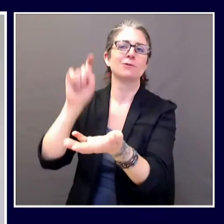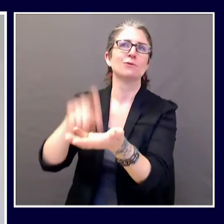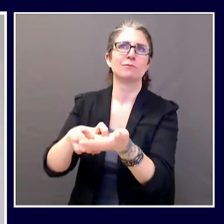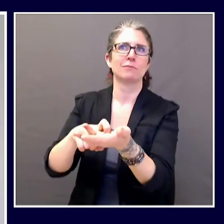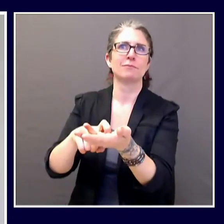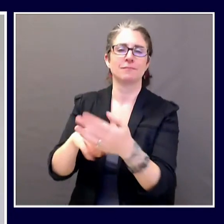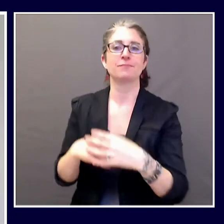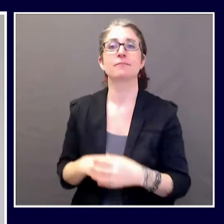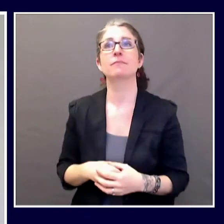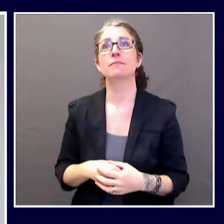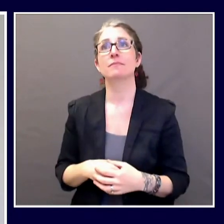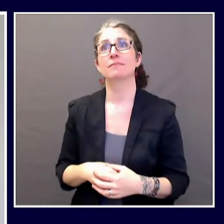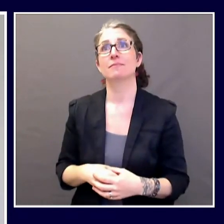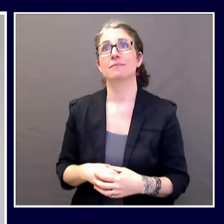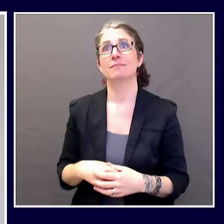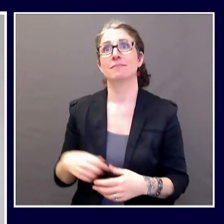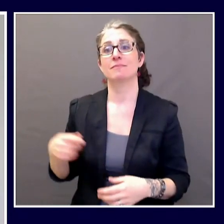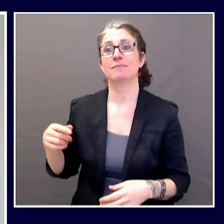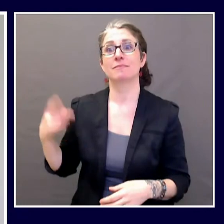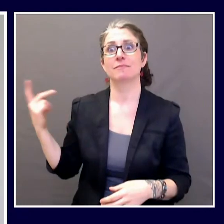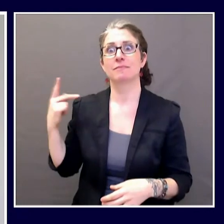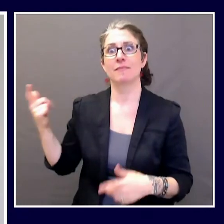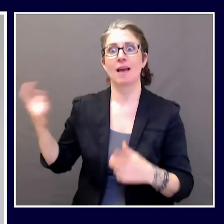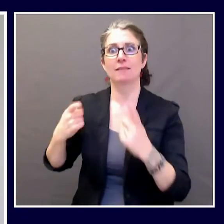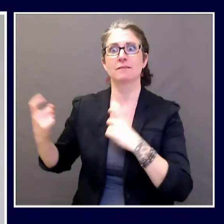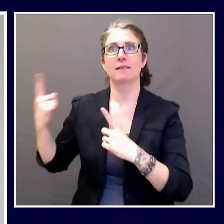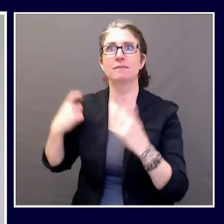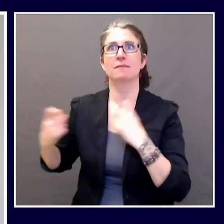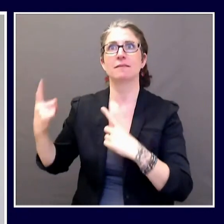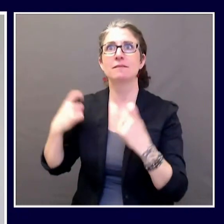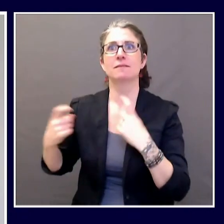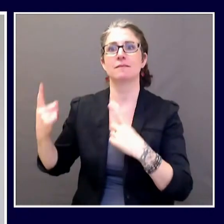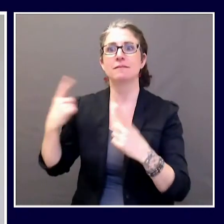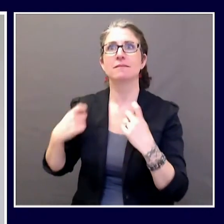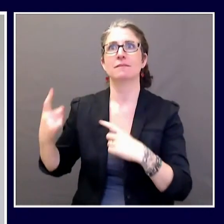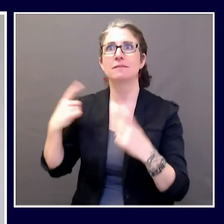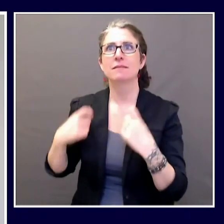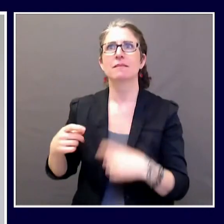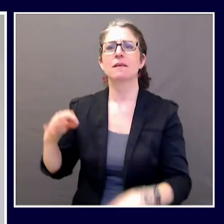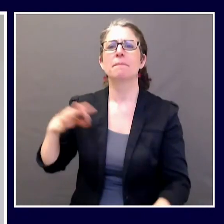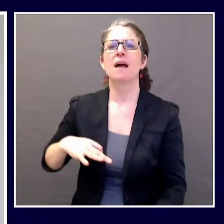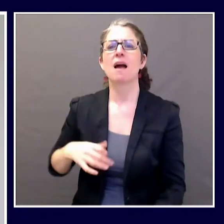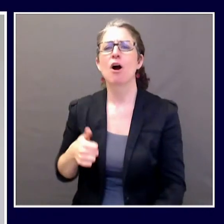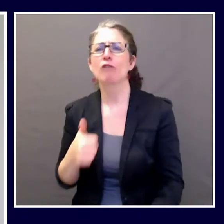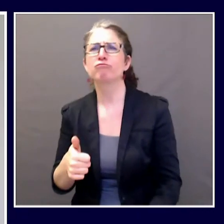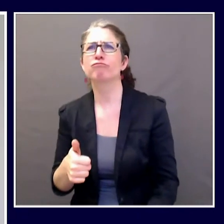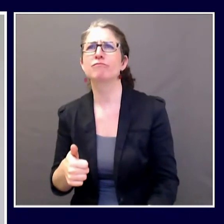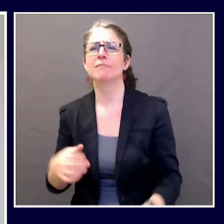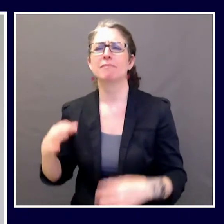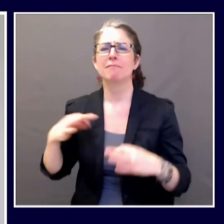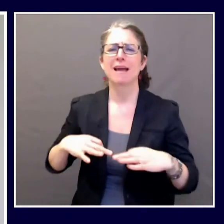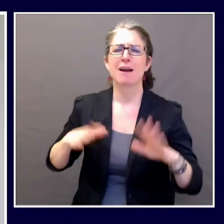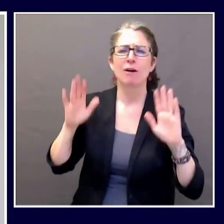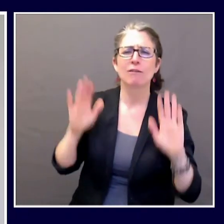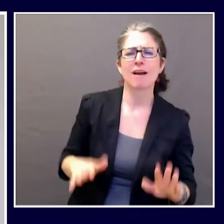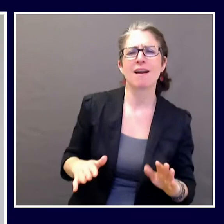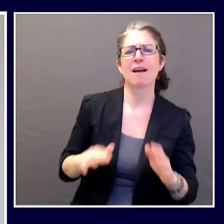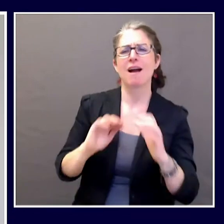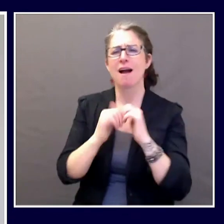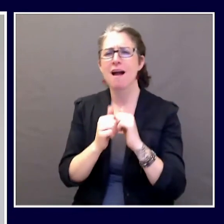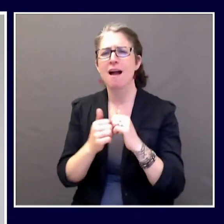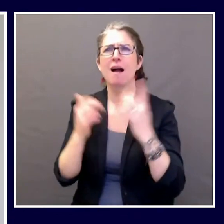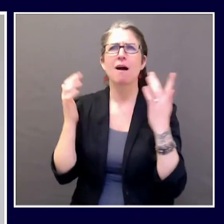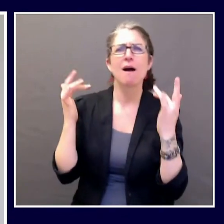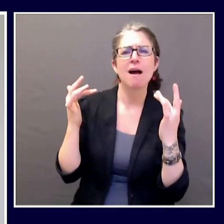is, how is it that Maine has done well? And when you take a look at just about any metric on COVID, whether it's